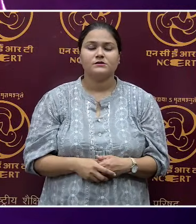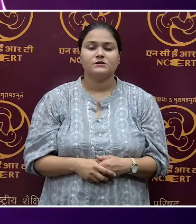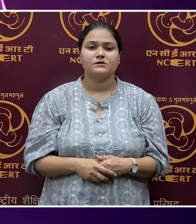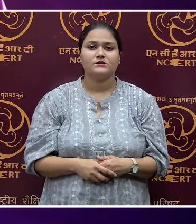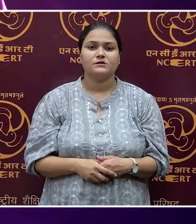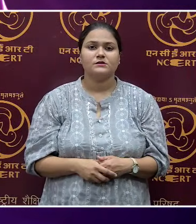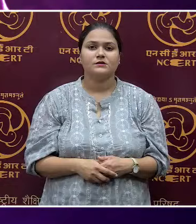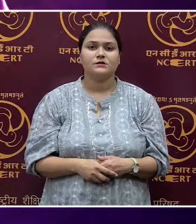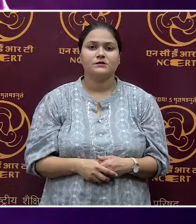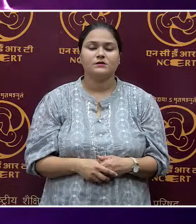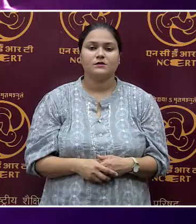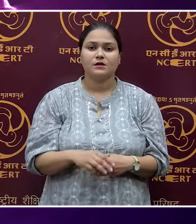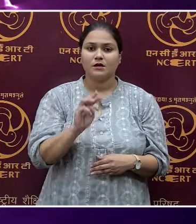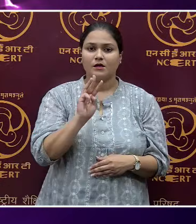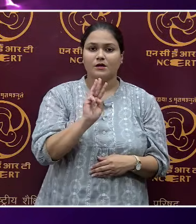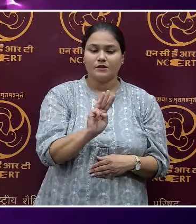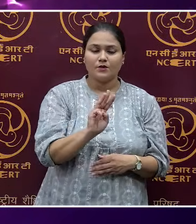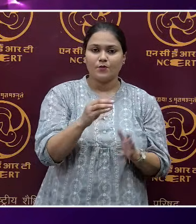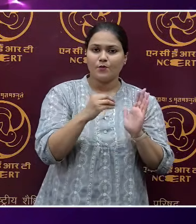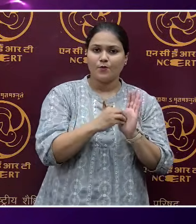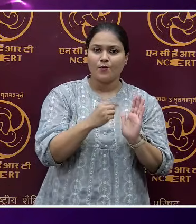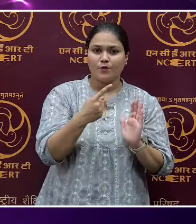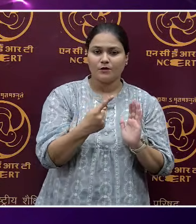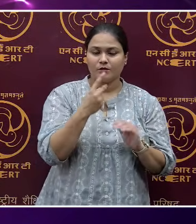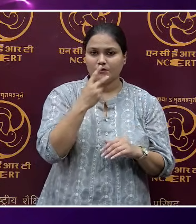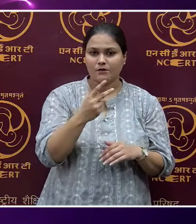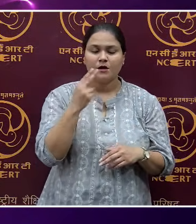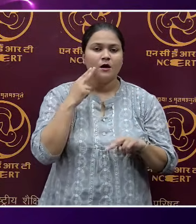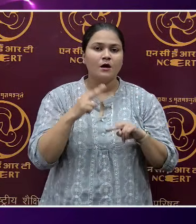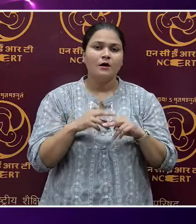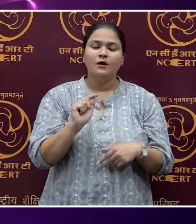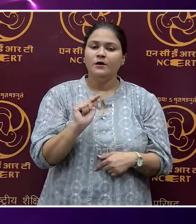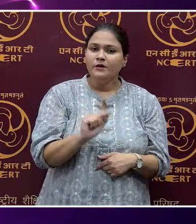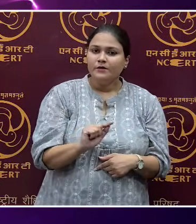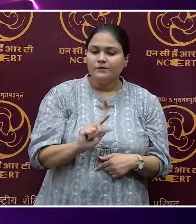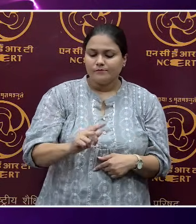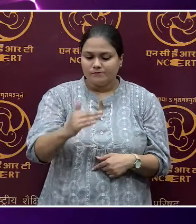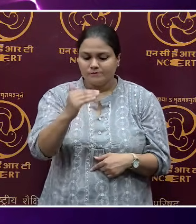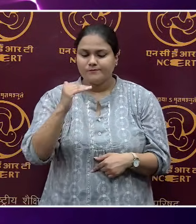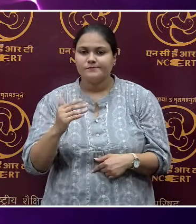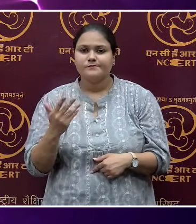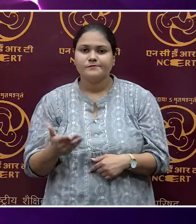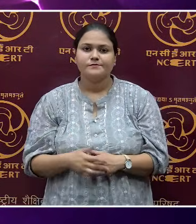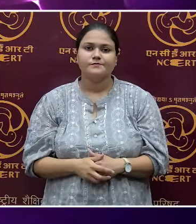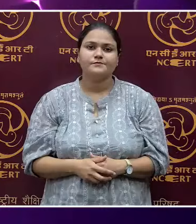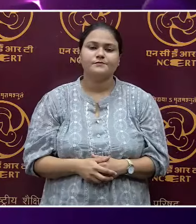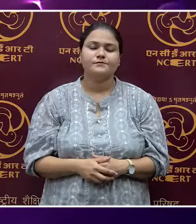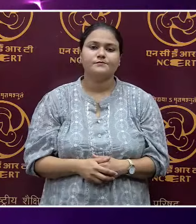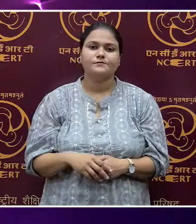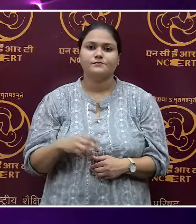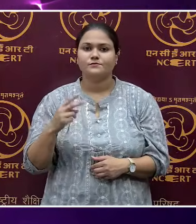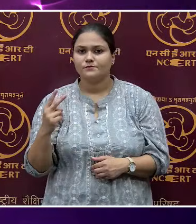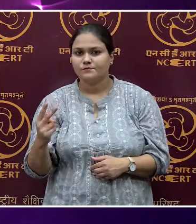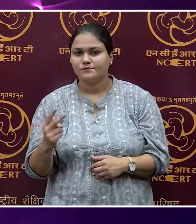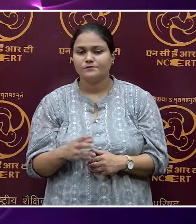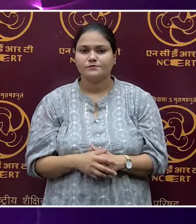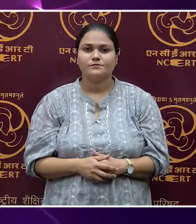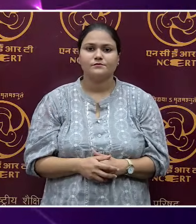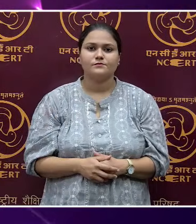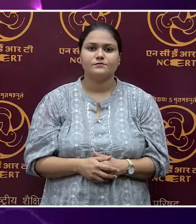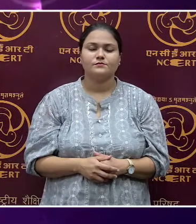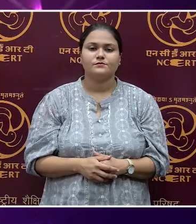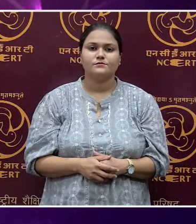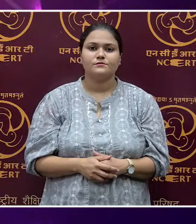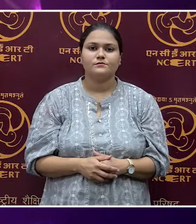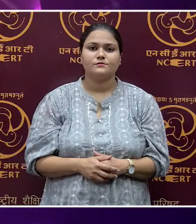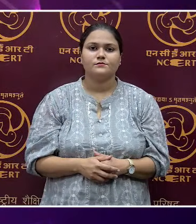inserted into the CPU registered. Okay. After that, if you click on the next button, 2 is also registered. Then you can